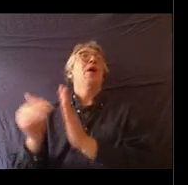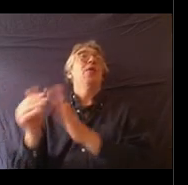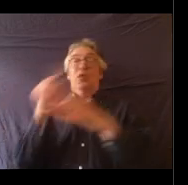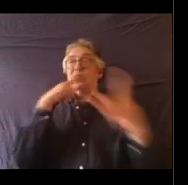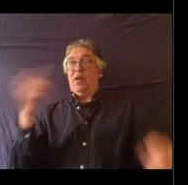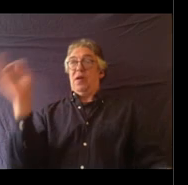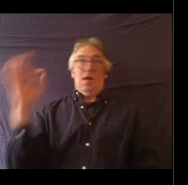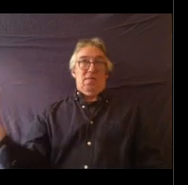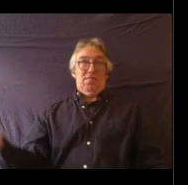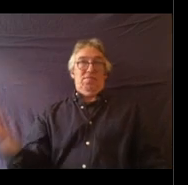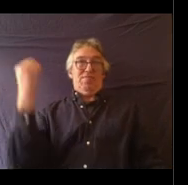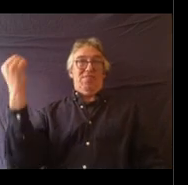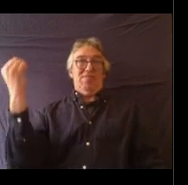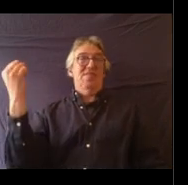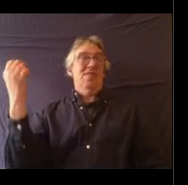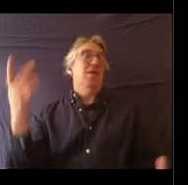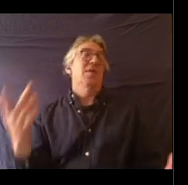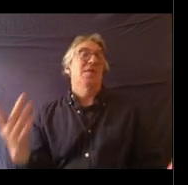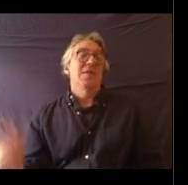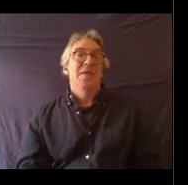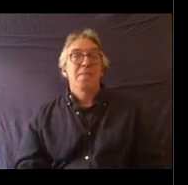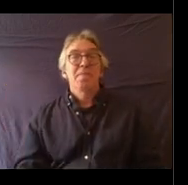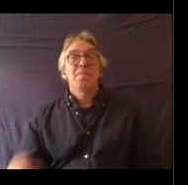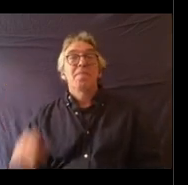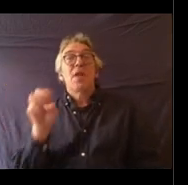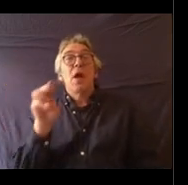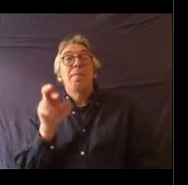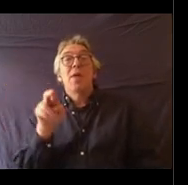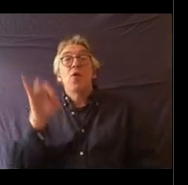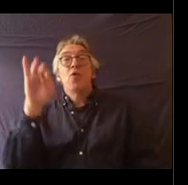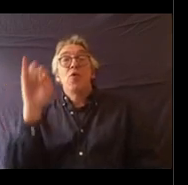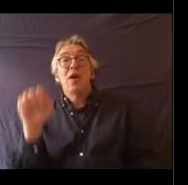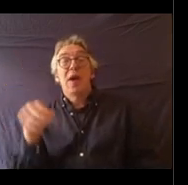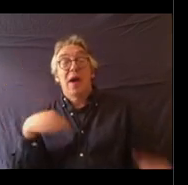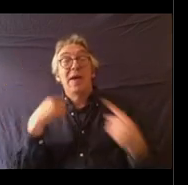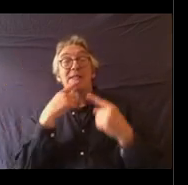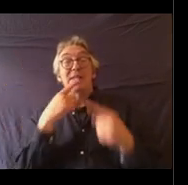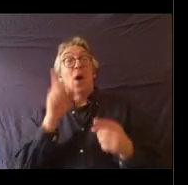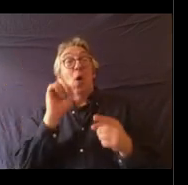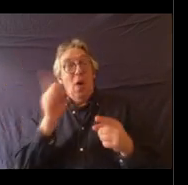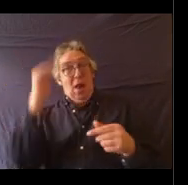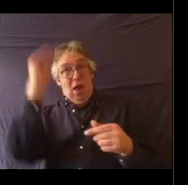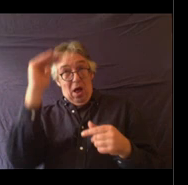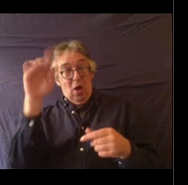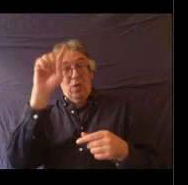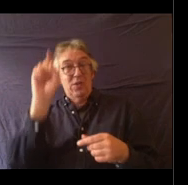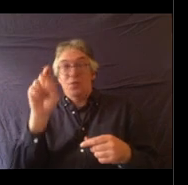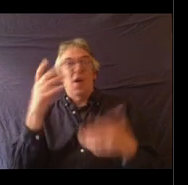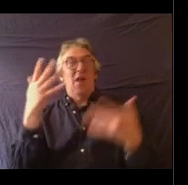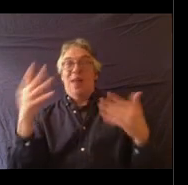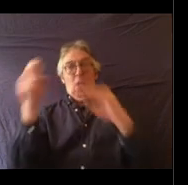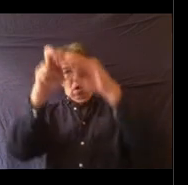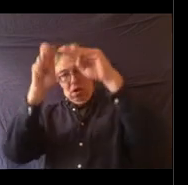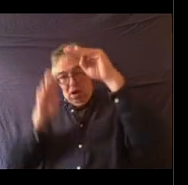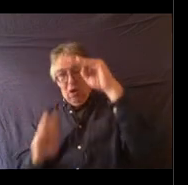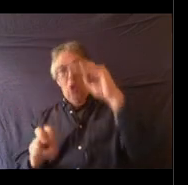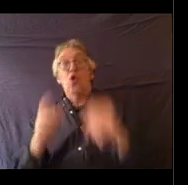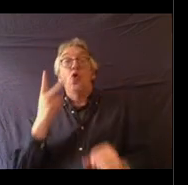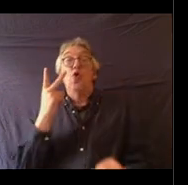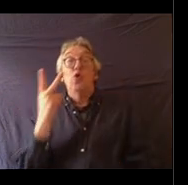Alejandro. I have actually, I'm going to go against my principle that I said I will go in chronological order, because I have two questions that are about